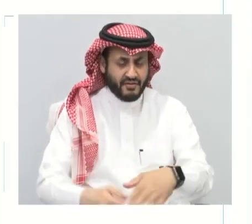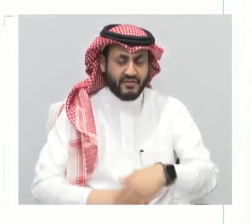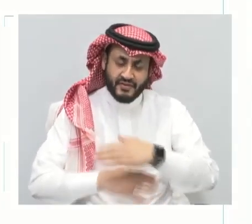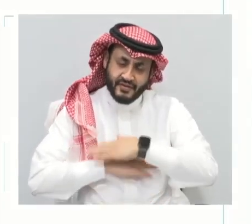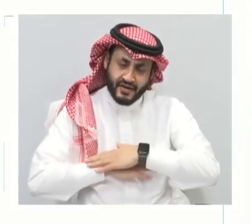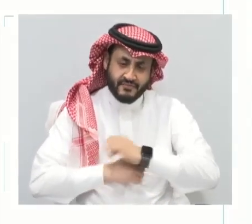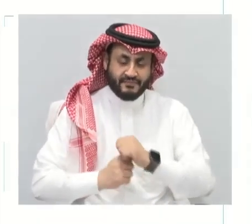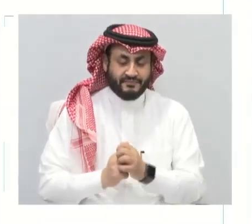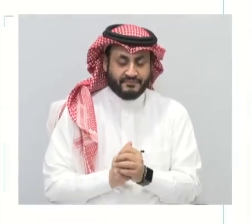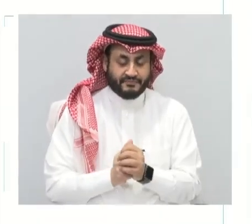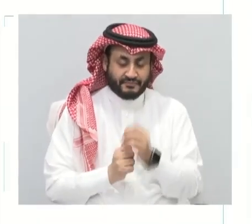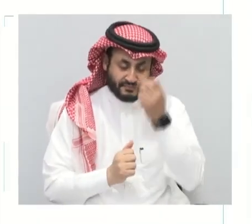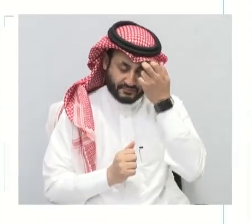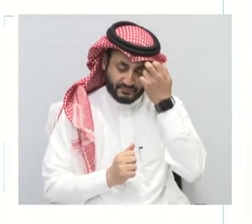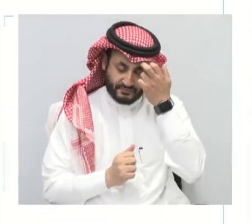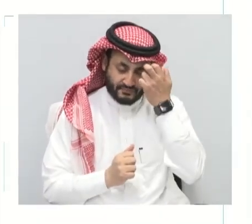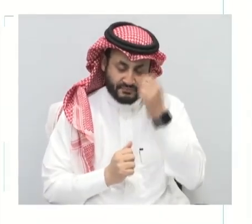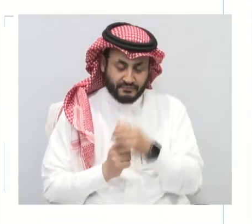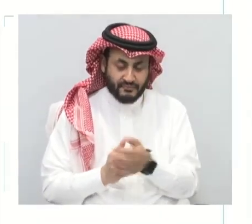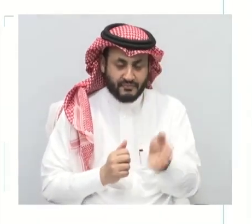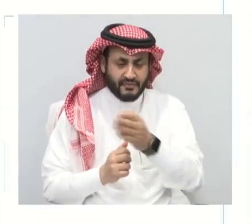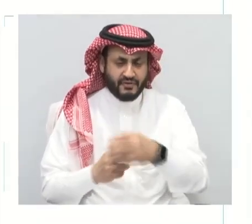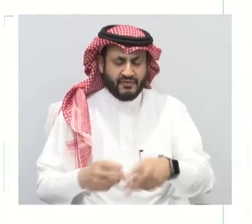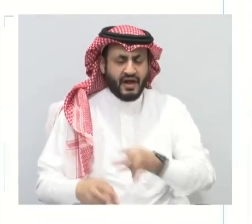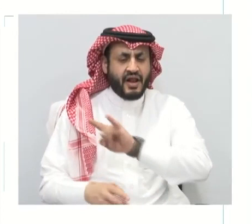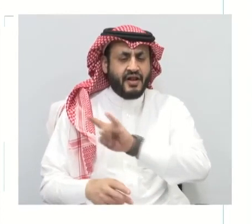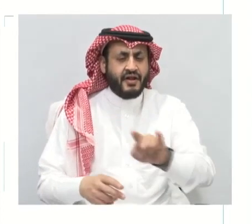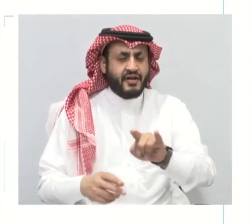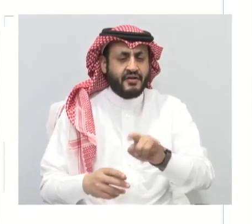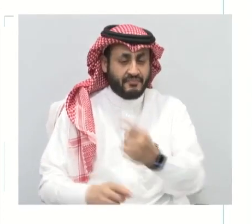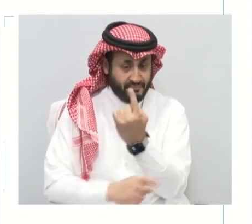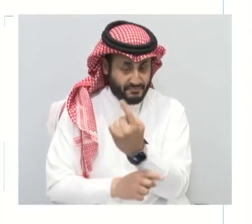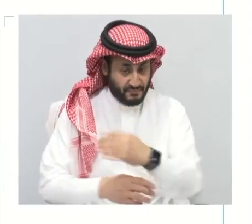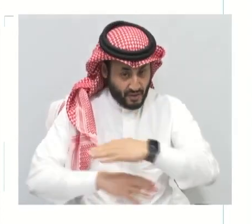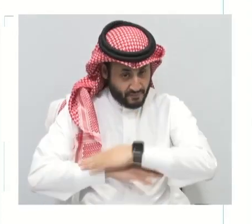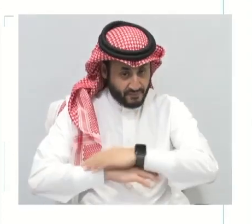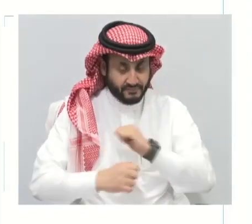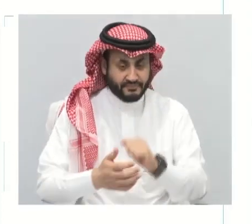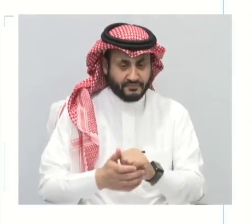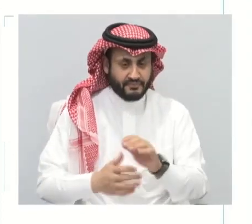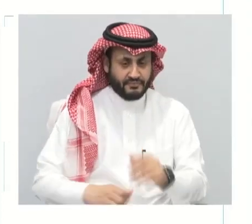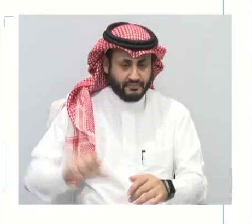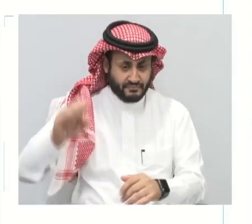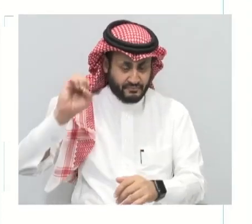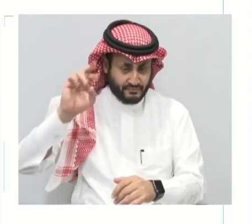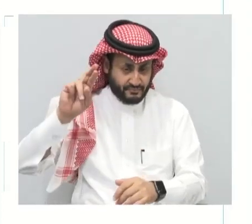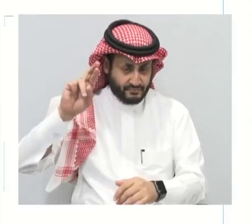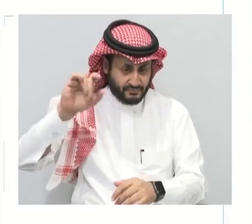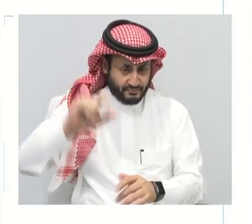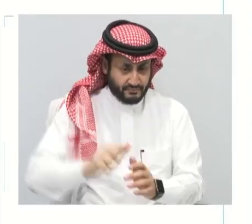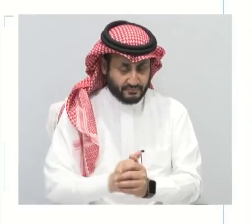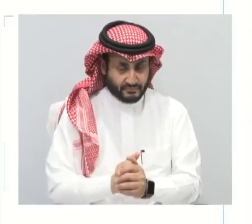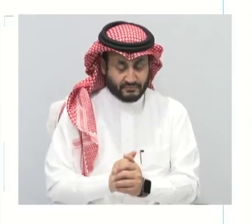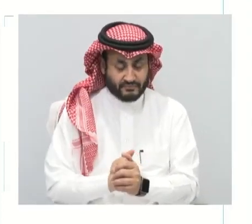and thanks. Students will be able to refuse requests in a polite manner using I'm sorry or also using